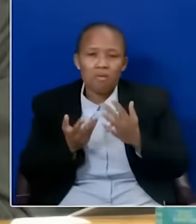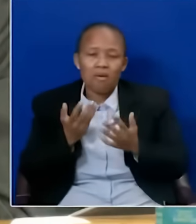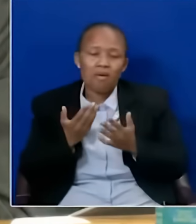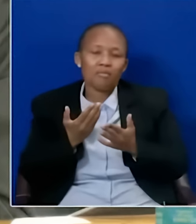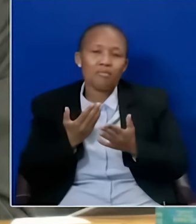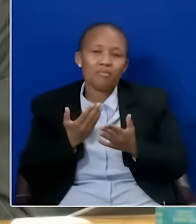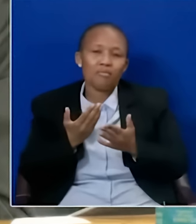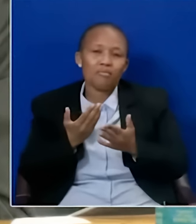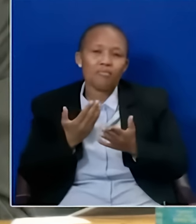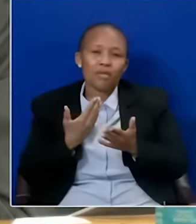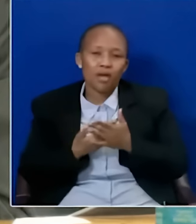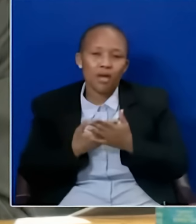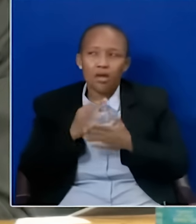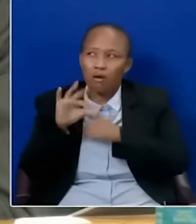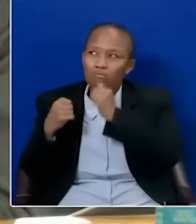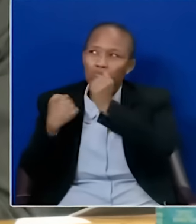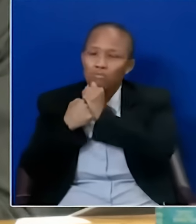in the Bramley and Vereniging cases.